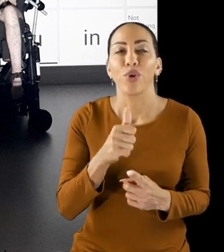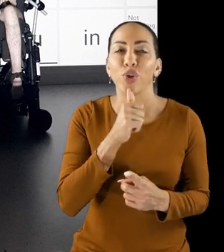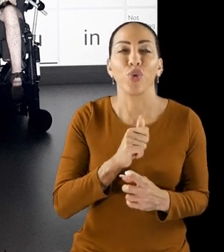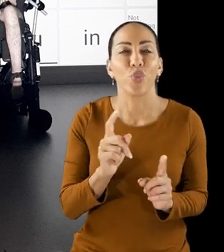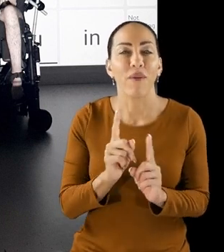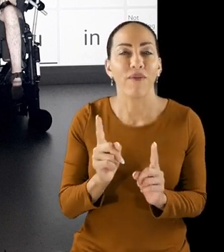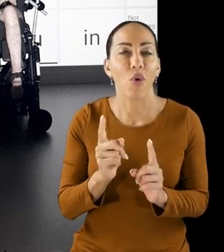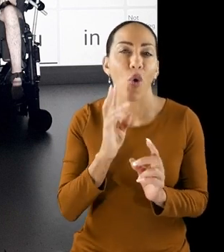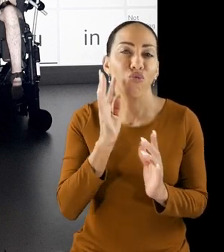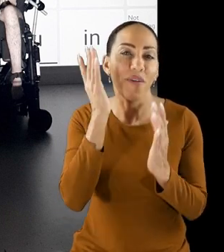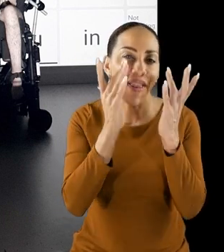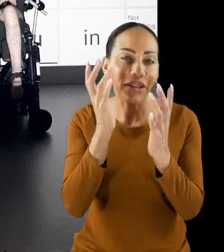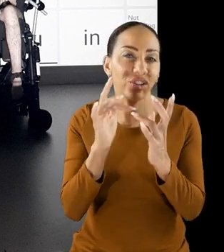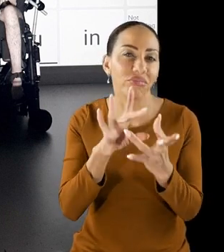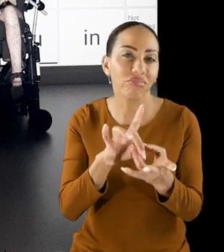the work.